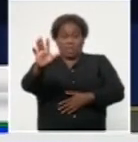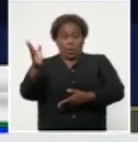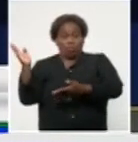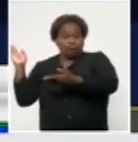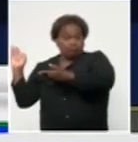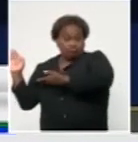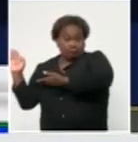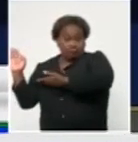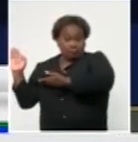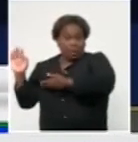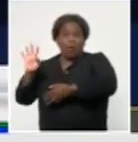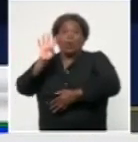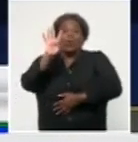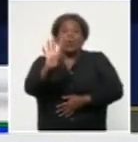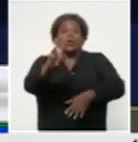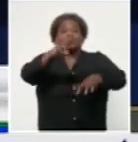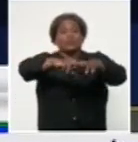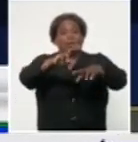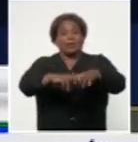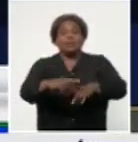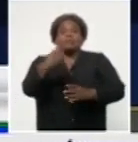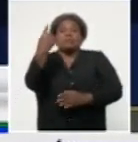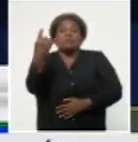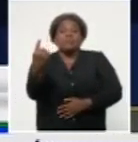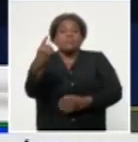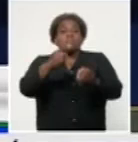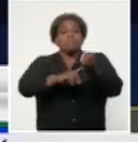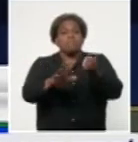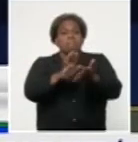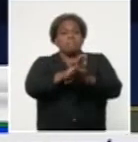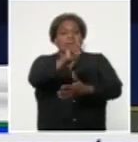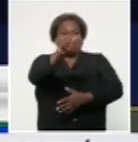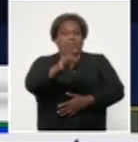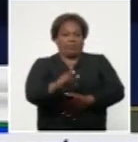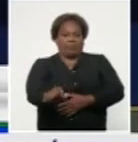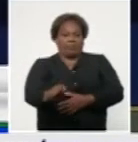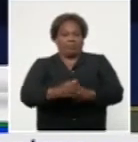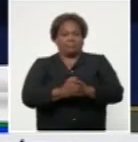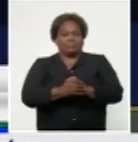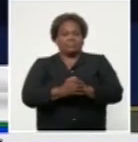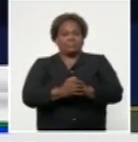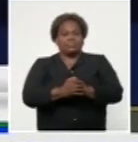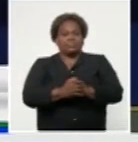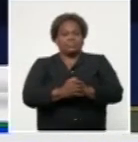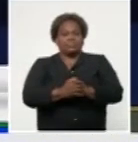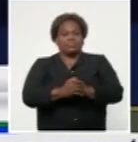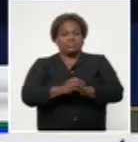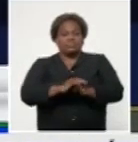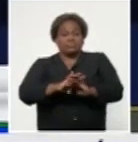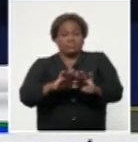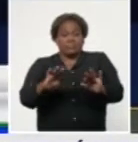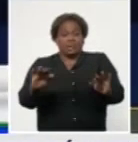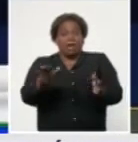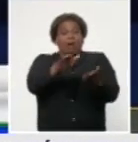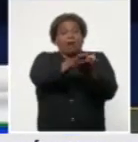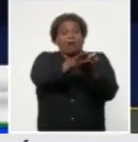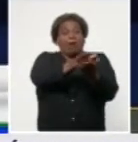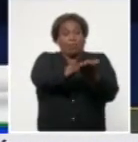is 94%, who have recovered, and as we always say, they are back to their daily activities.